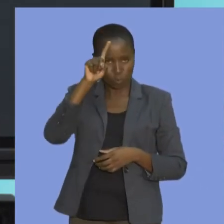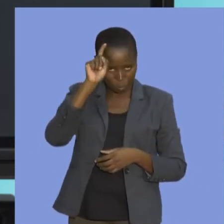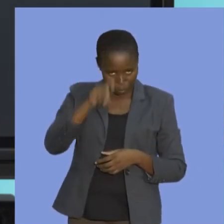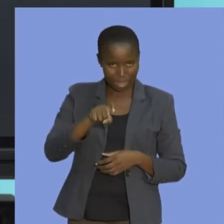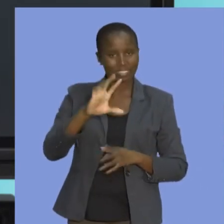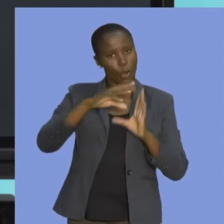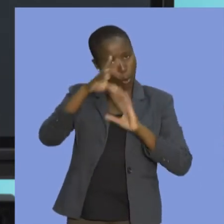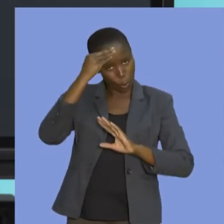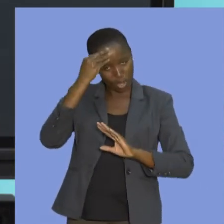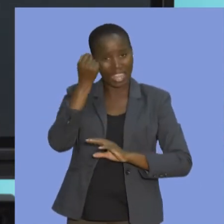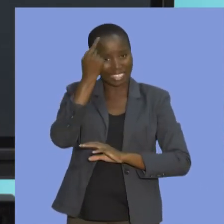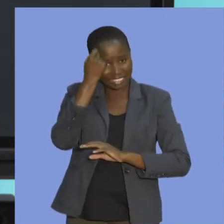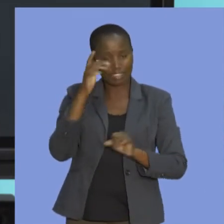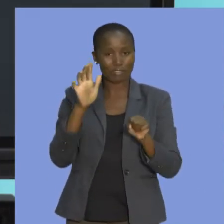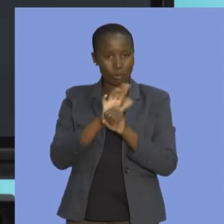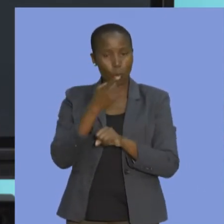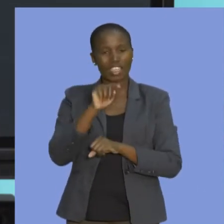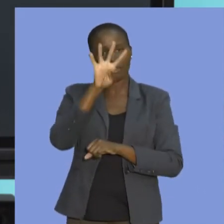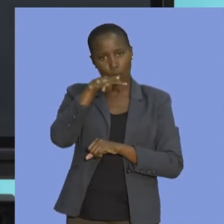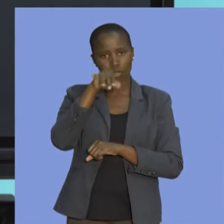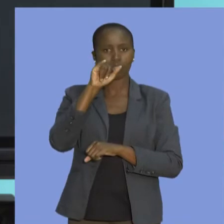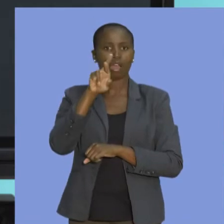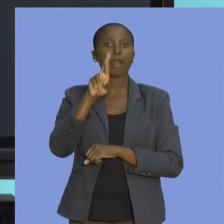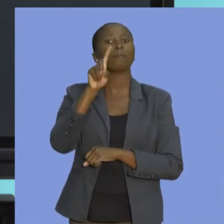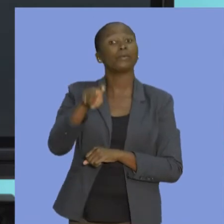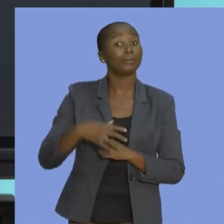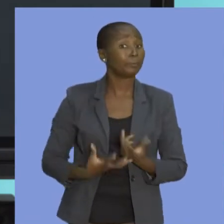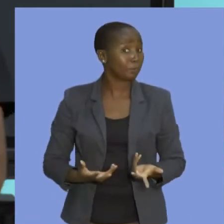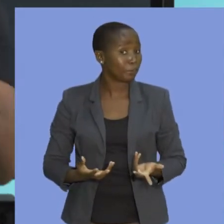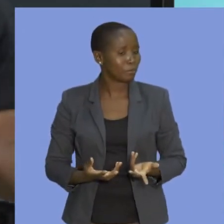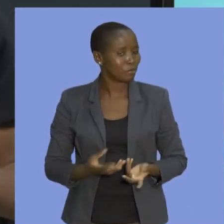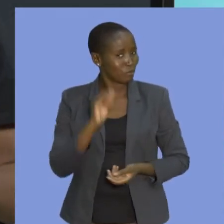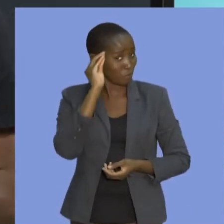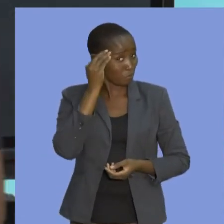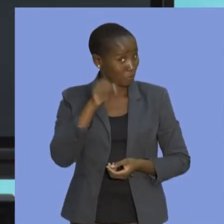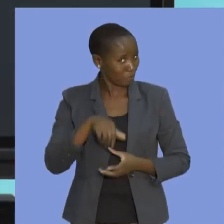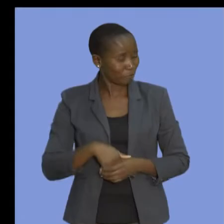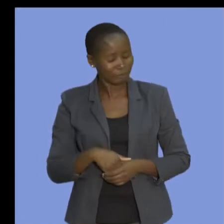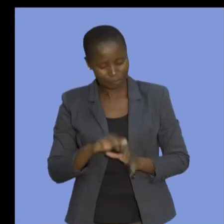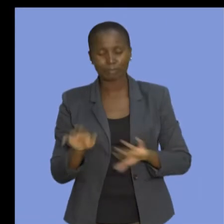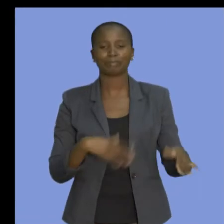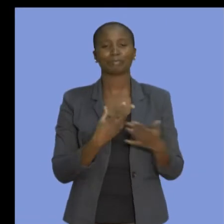of understanding in the fourth industrial revolution. Fantastic. Let's see what we have now.